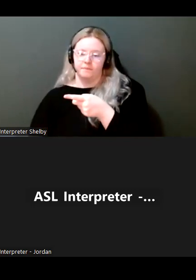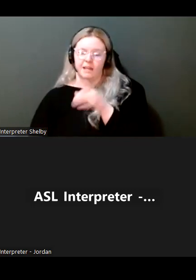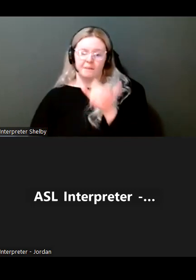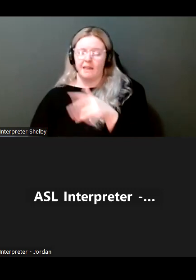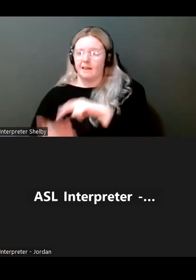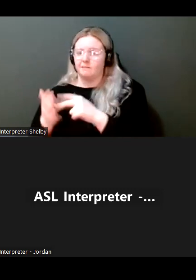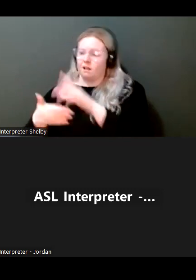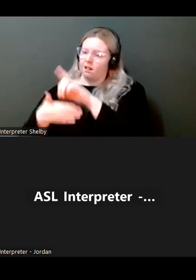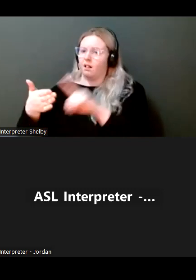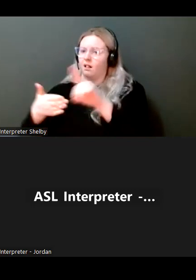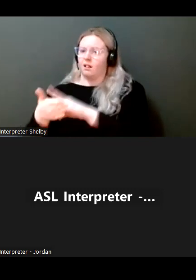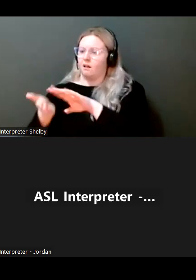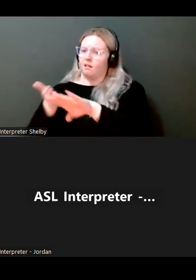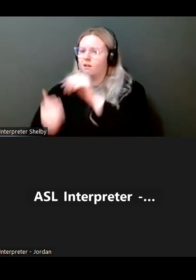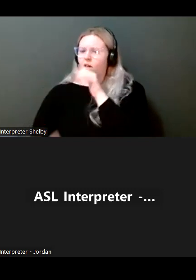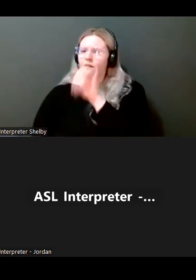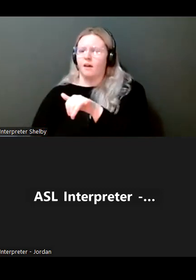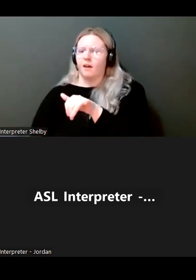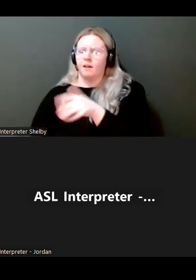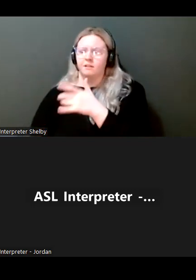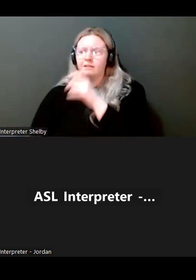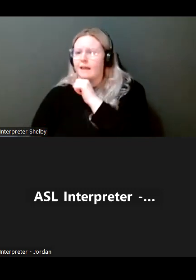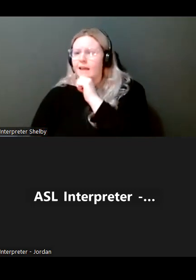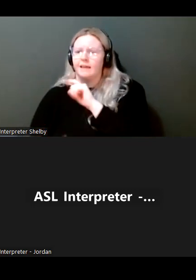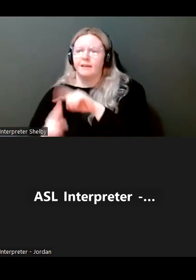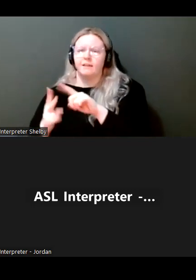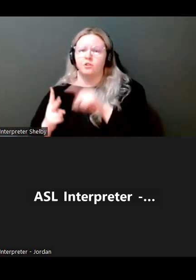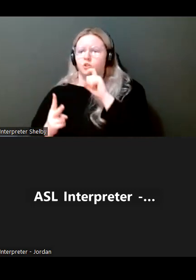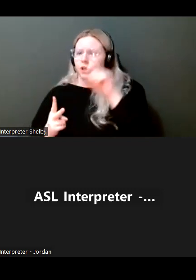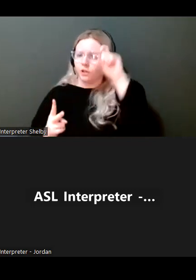doesn't, age, gender, ethnicity,